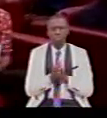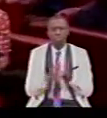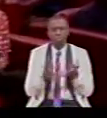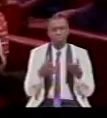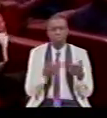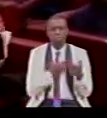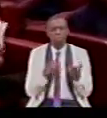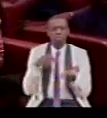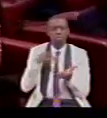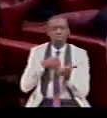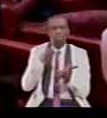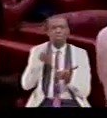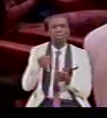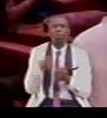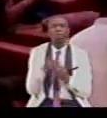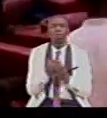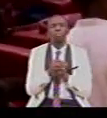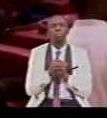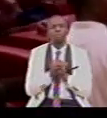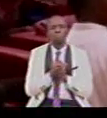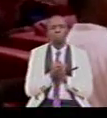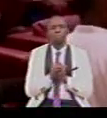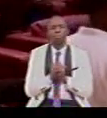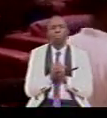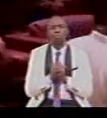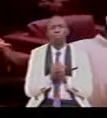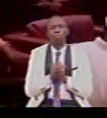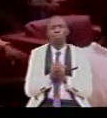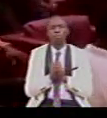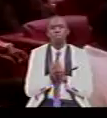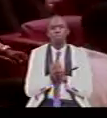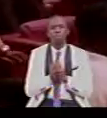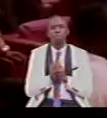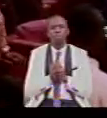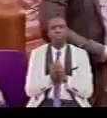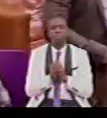rise up now and talk to a lord in prayer